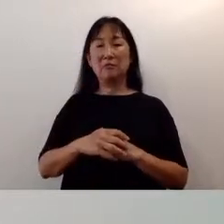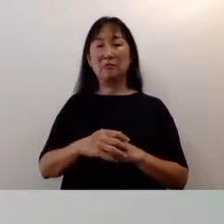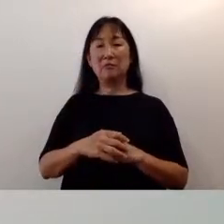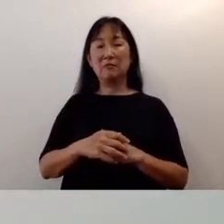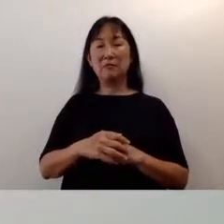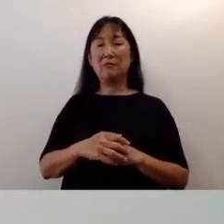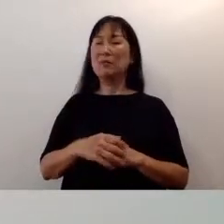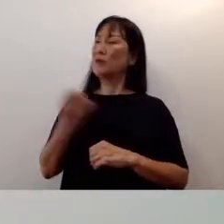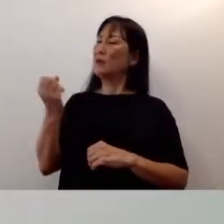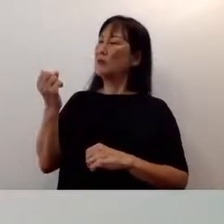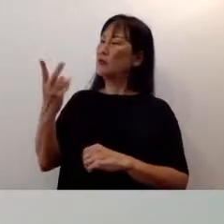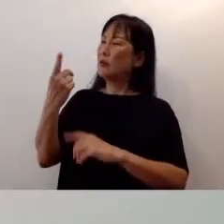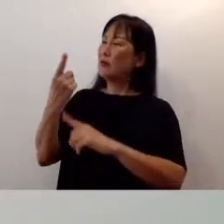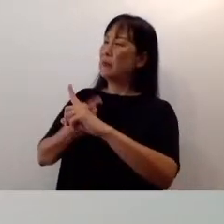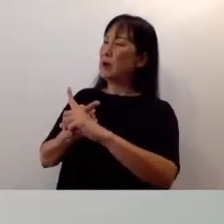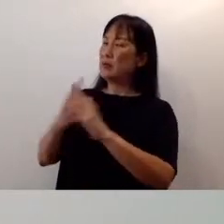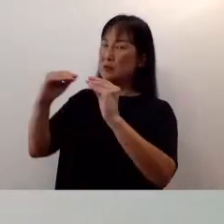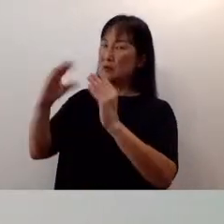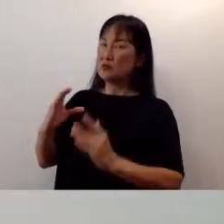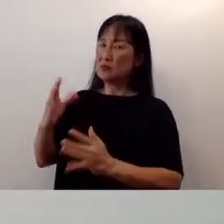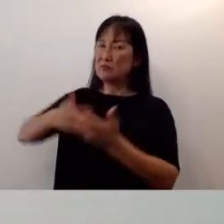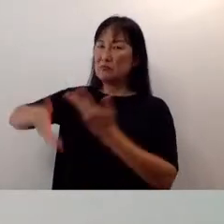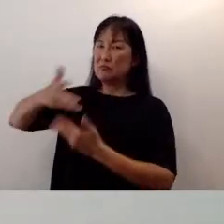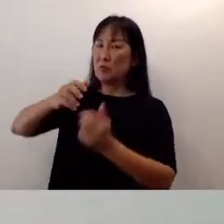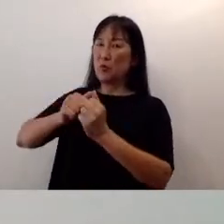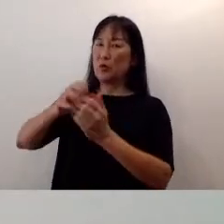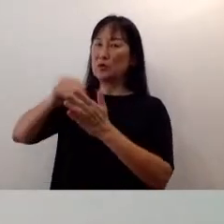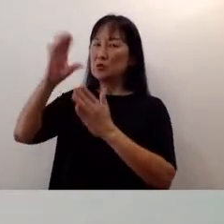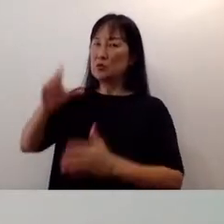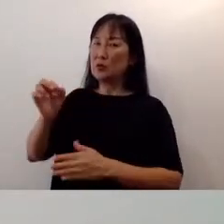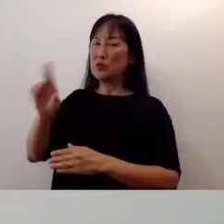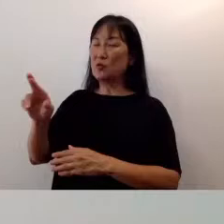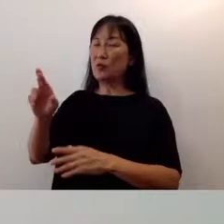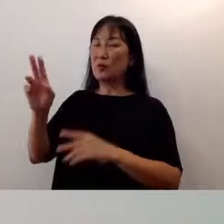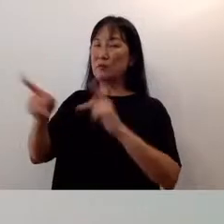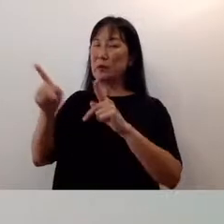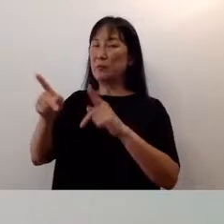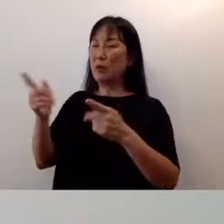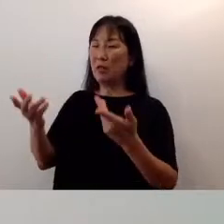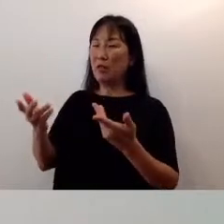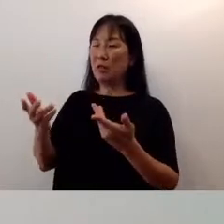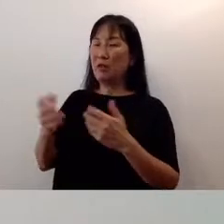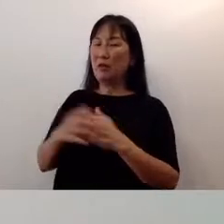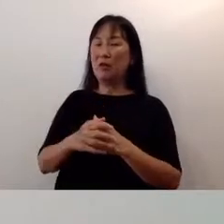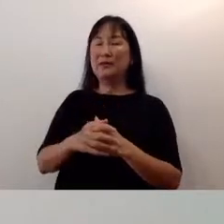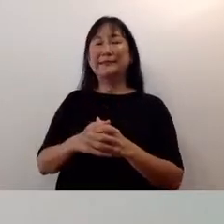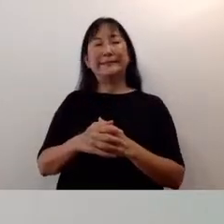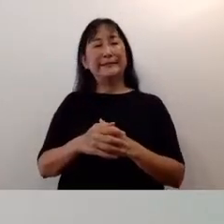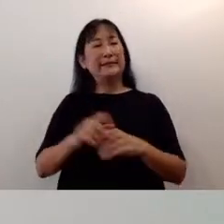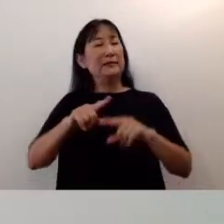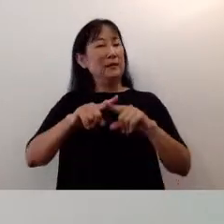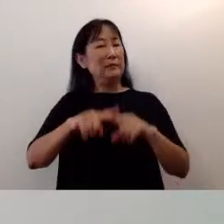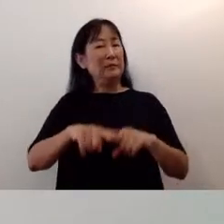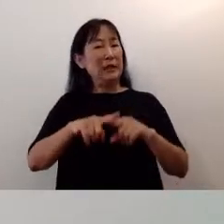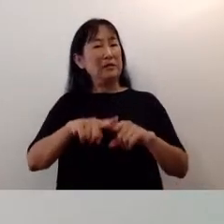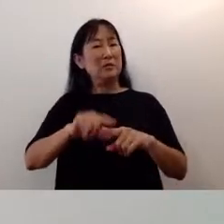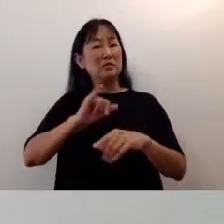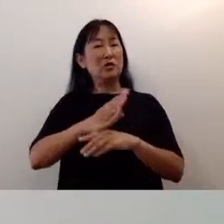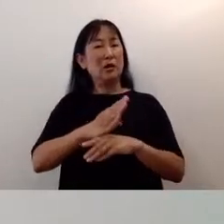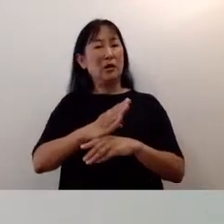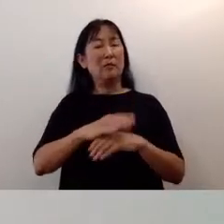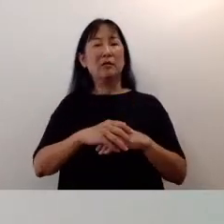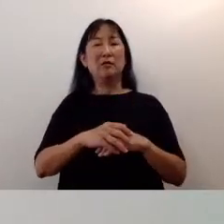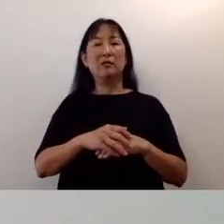Do 12-month teachers interact with students or members of the public in the summer? It really depends. Our